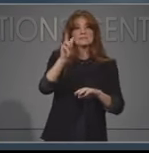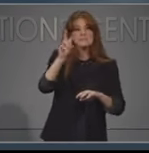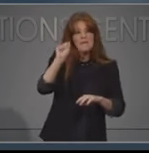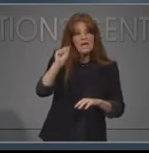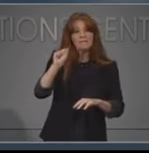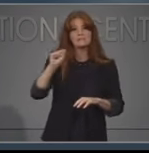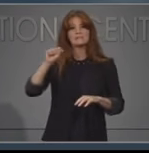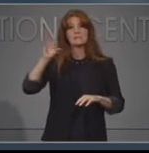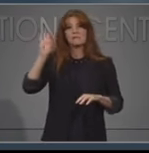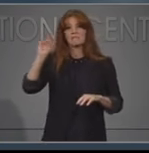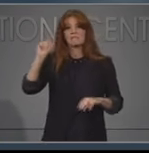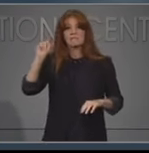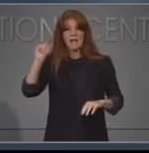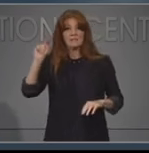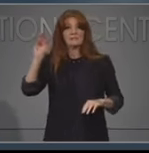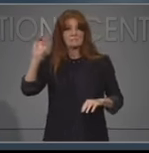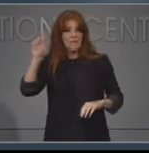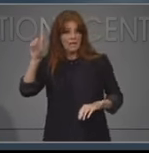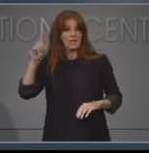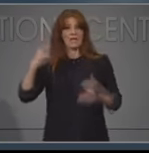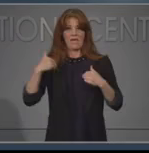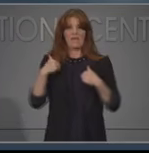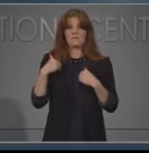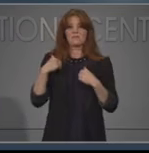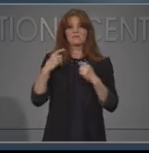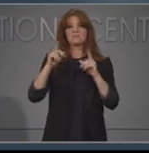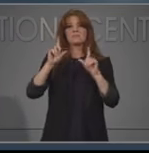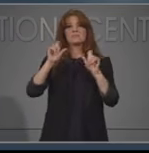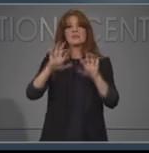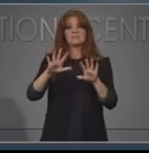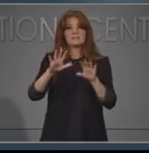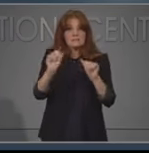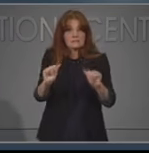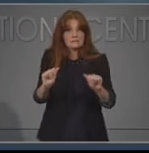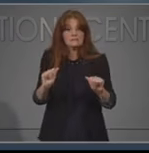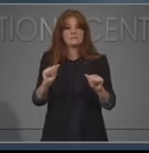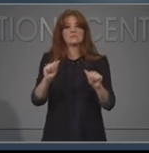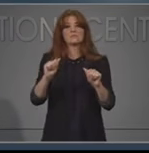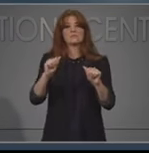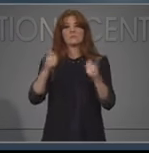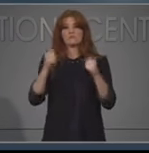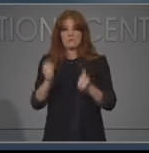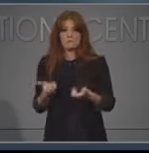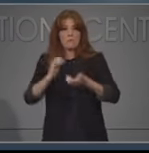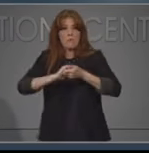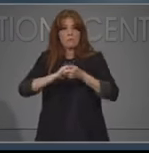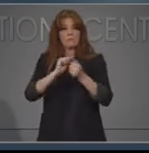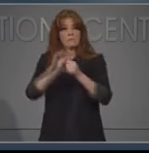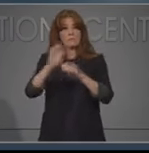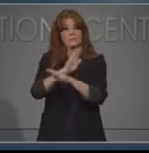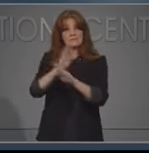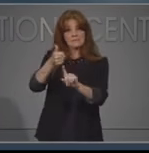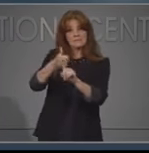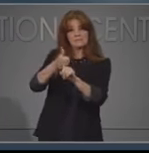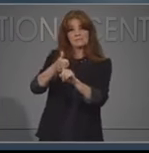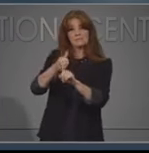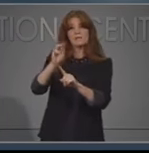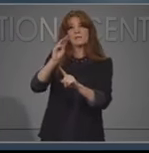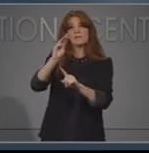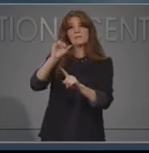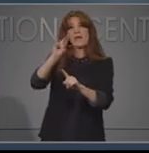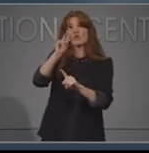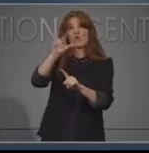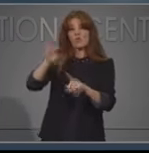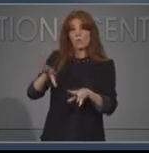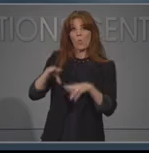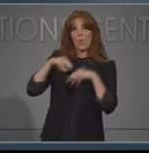FastMed. We just put out an RFQ looking to partner with businesses that are minority owned and